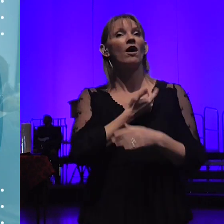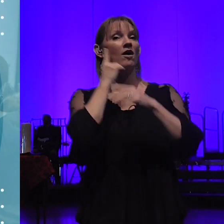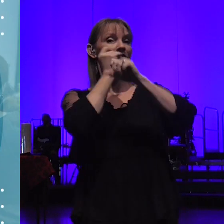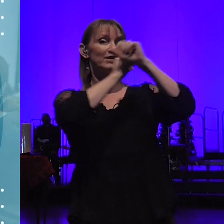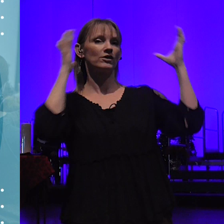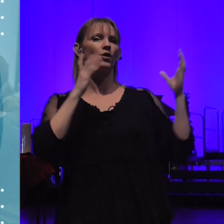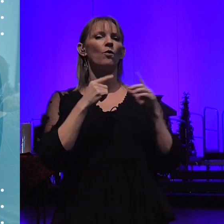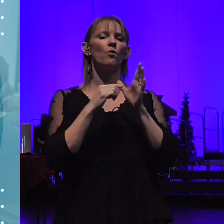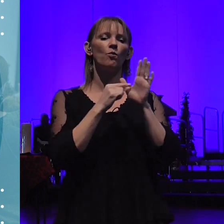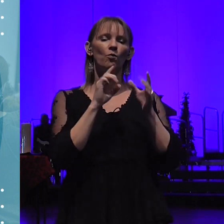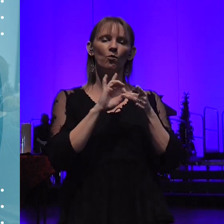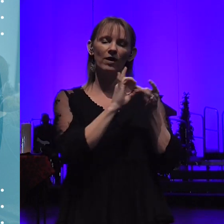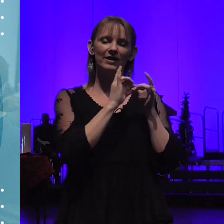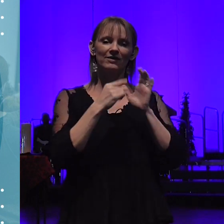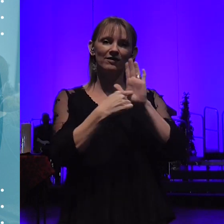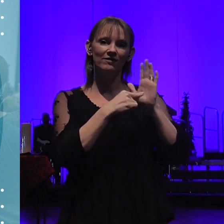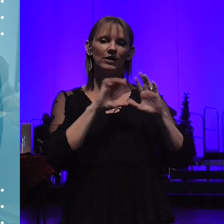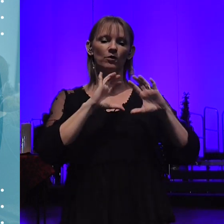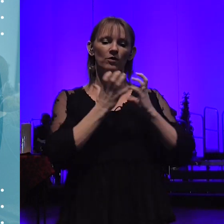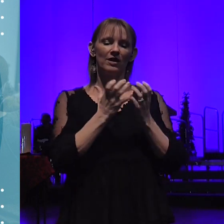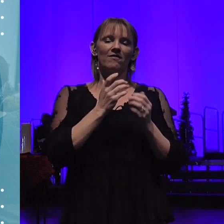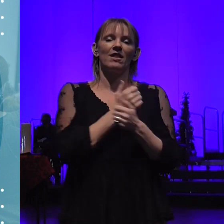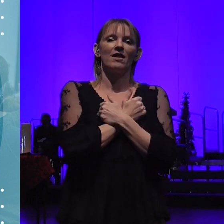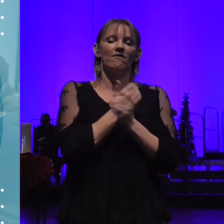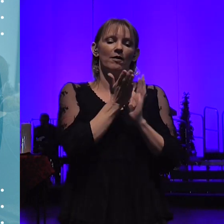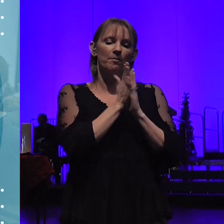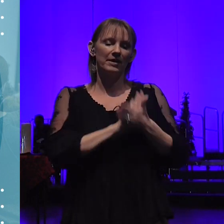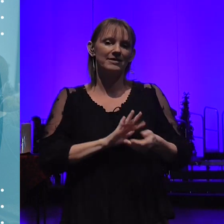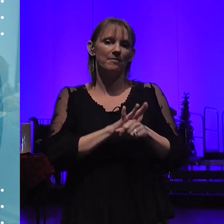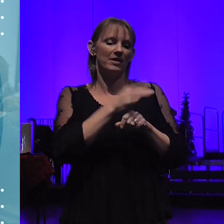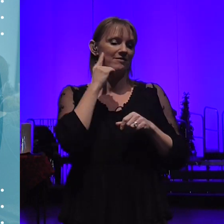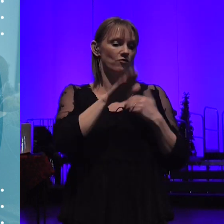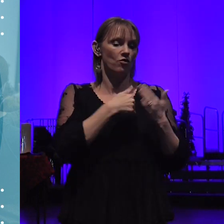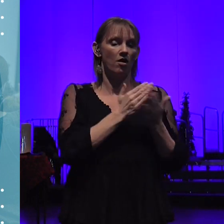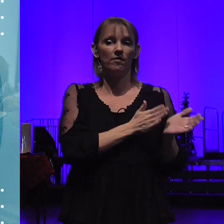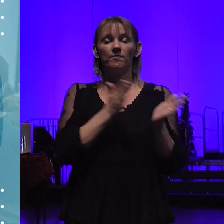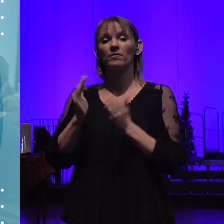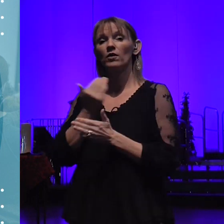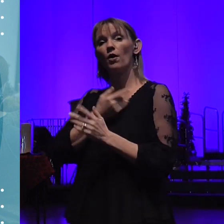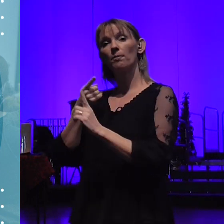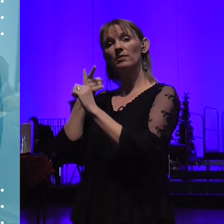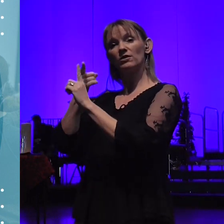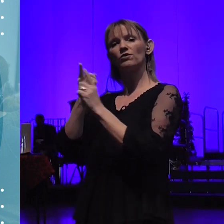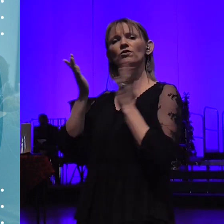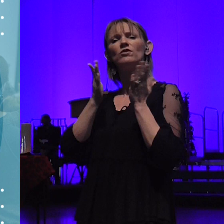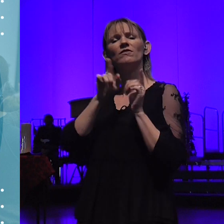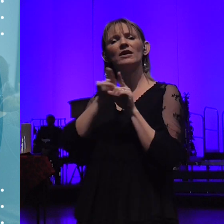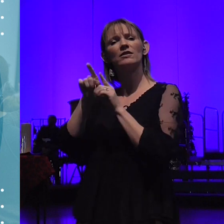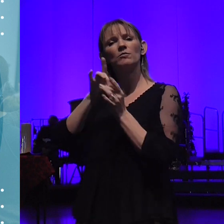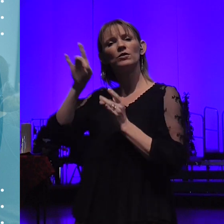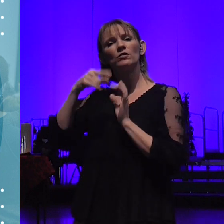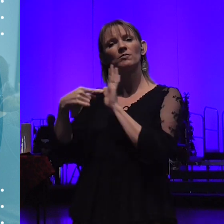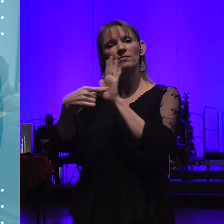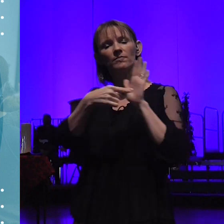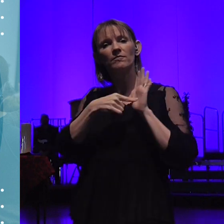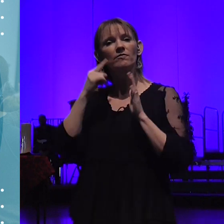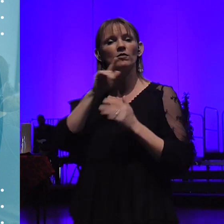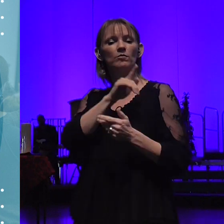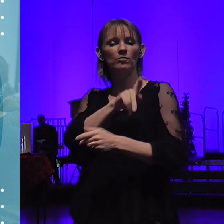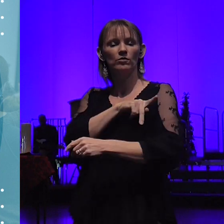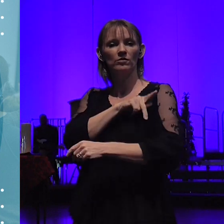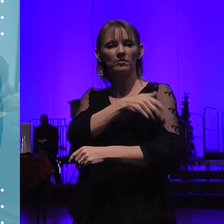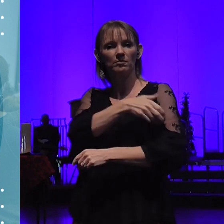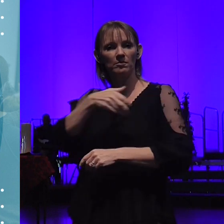vision, Oneness Revealed, a world of love, peace, and abundance for all. Our mission, to serve as a spiritual beacon